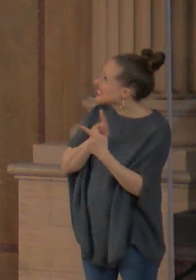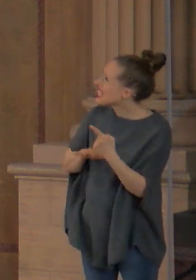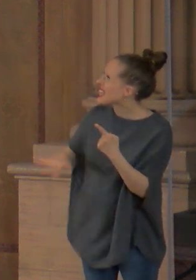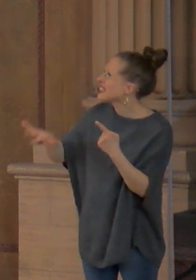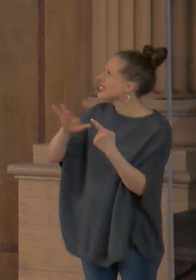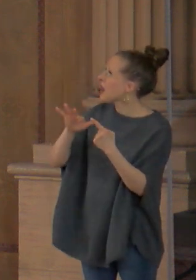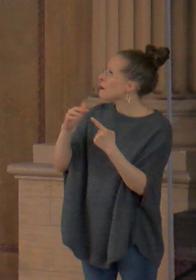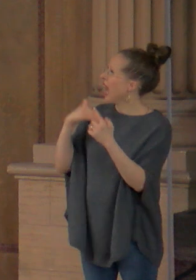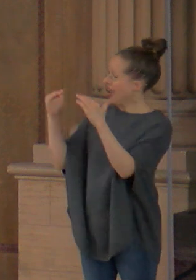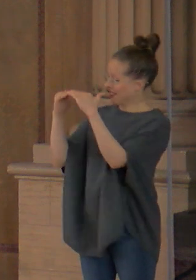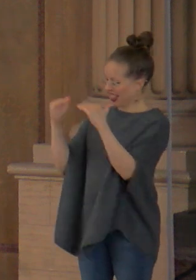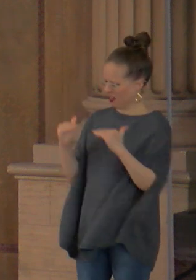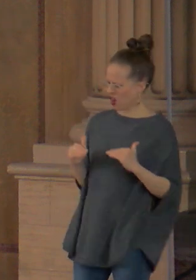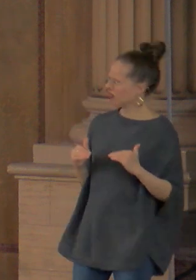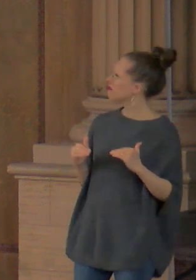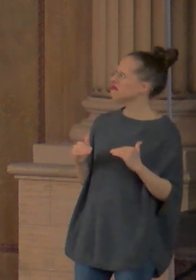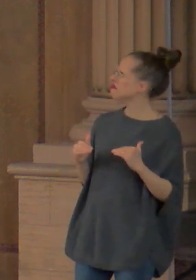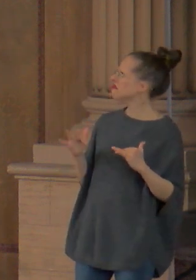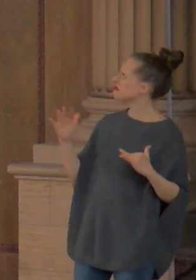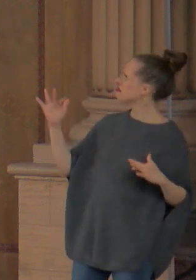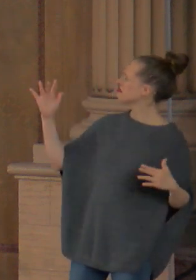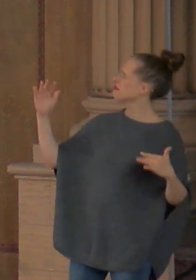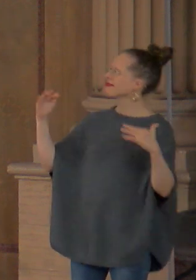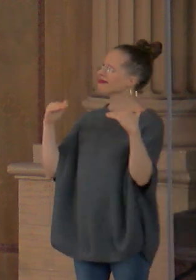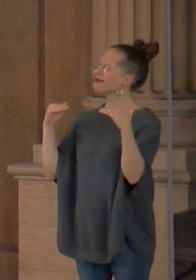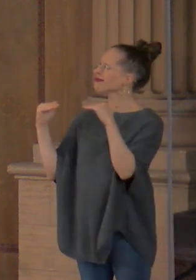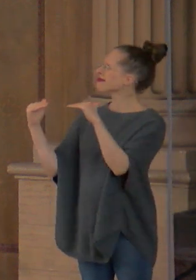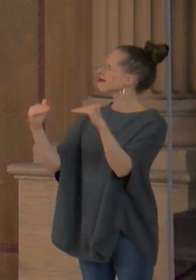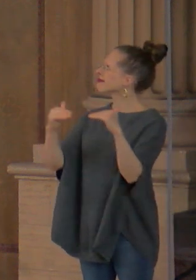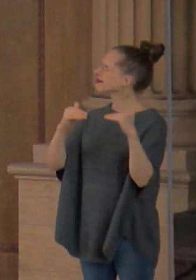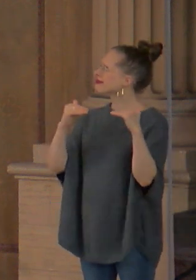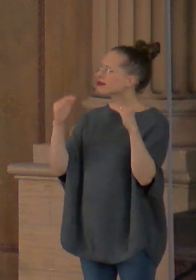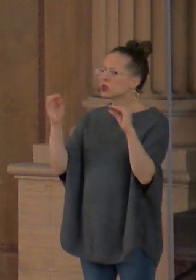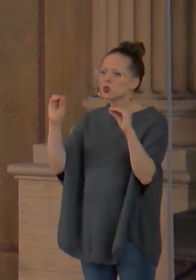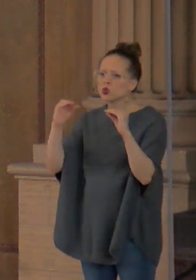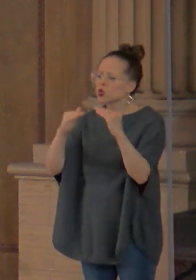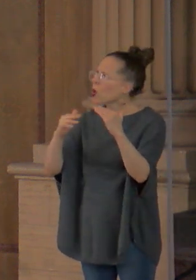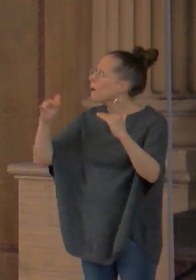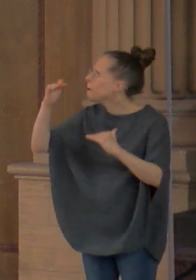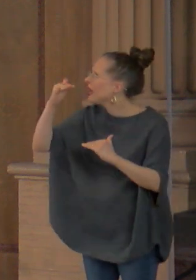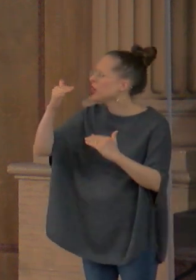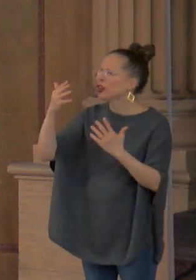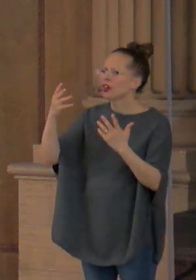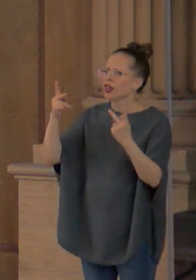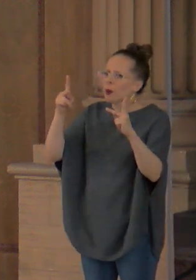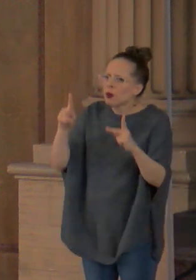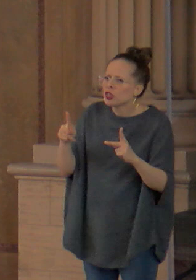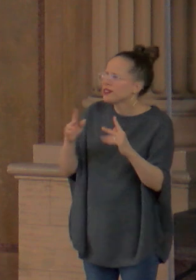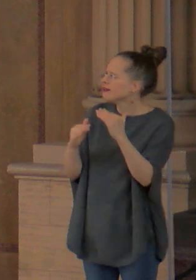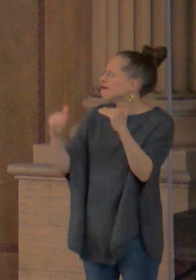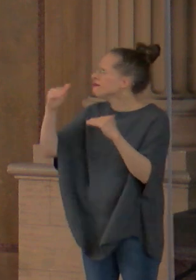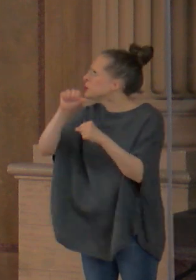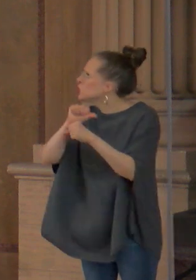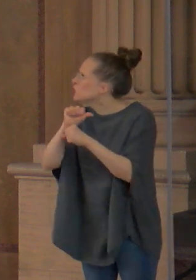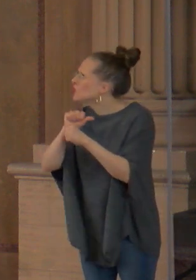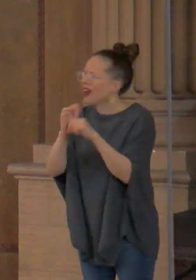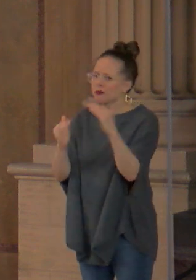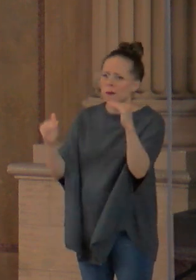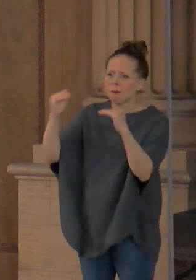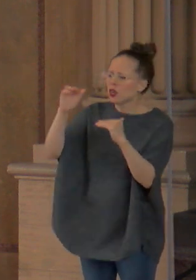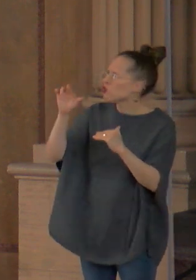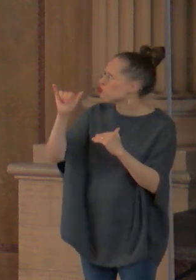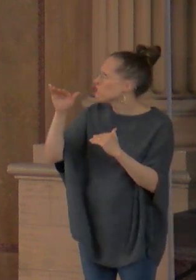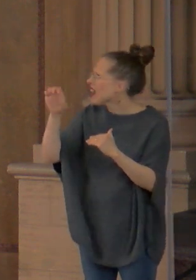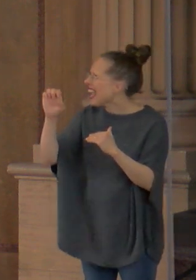Christianity. There's no superior race within Christianity. There are no superior packages of sin within Christianity. The gospel